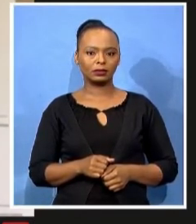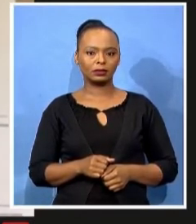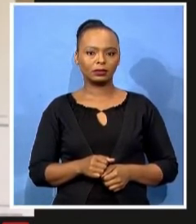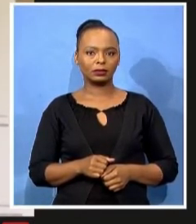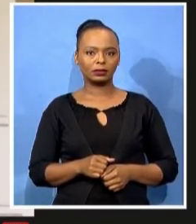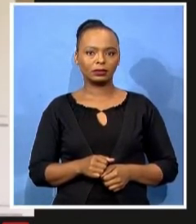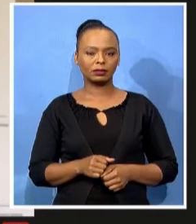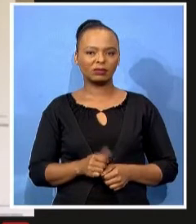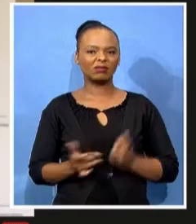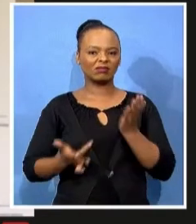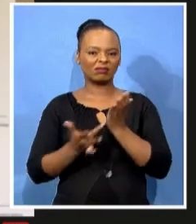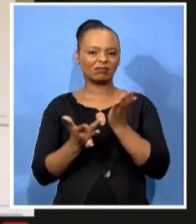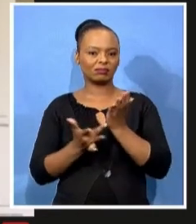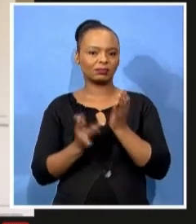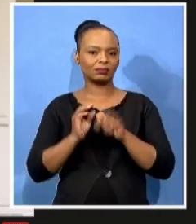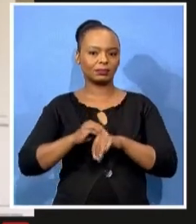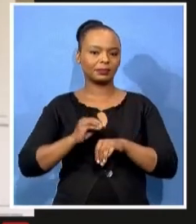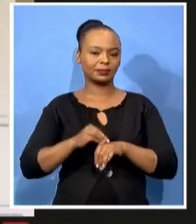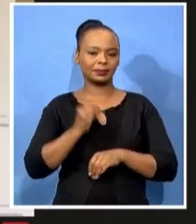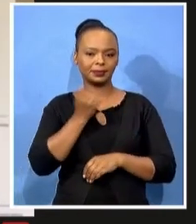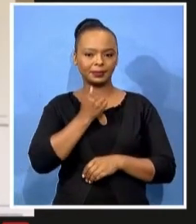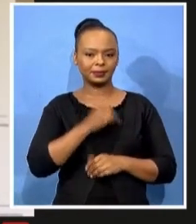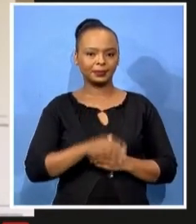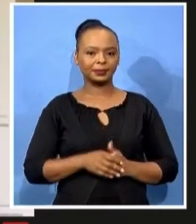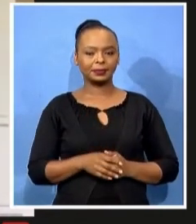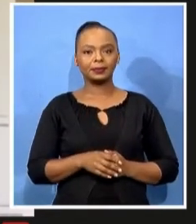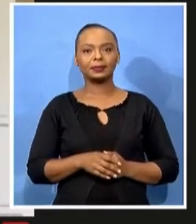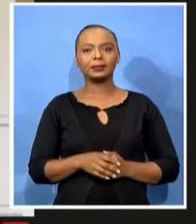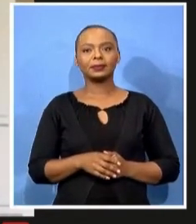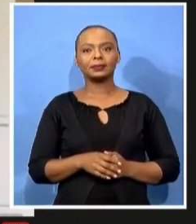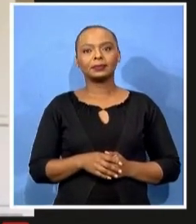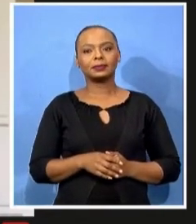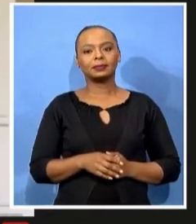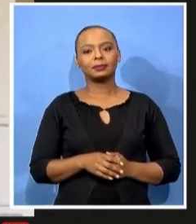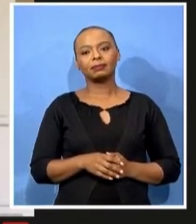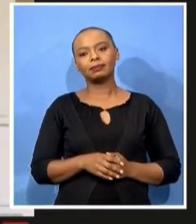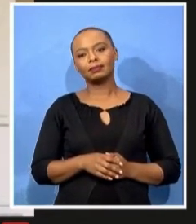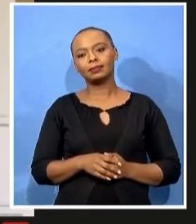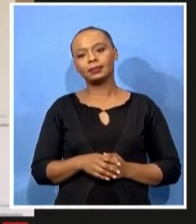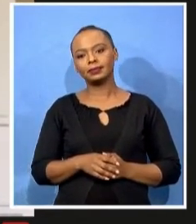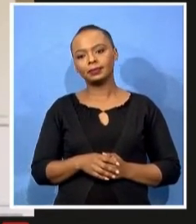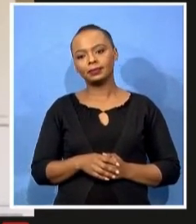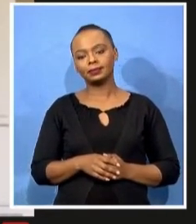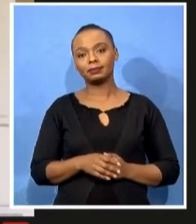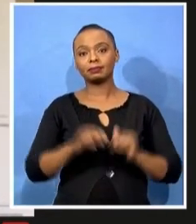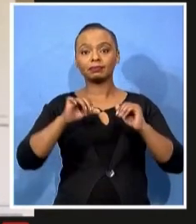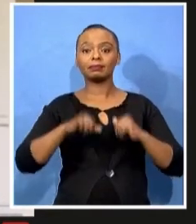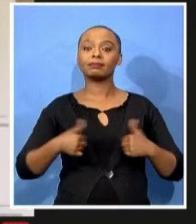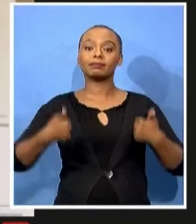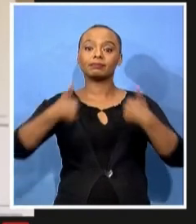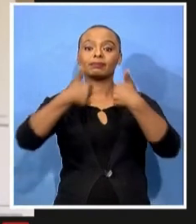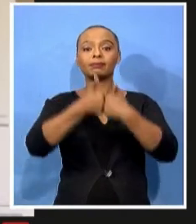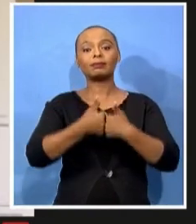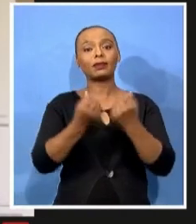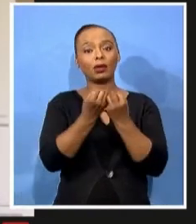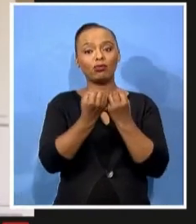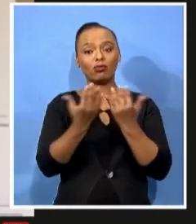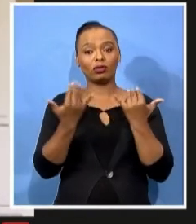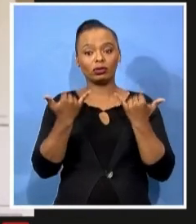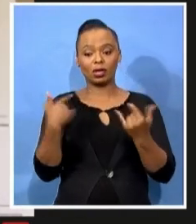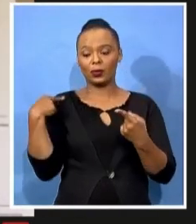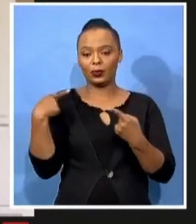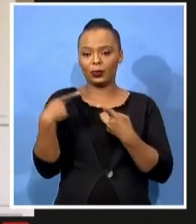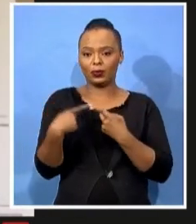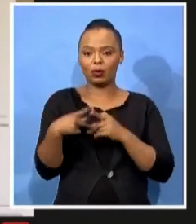so the challenge, therefore, that we have to deal with is that a lot of research is being done to look into the impact of this